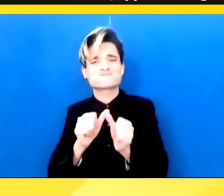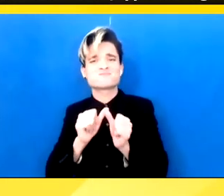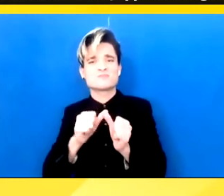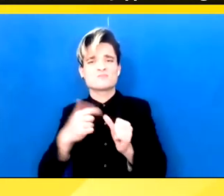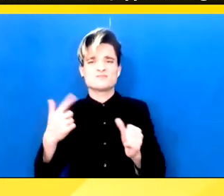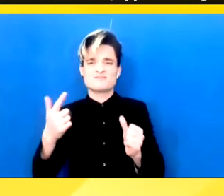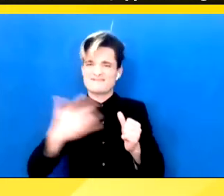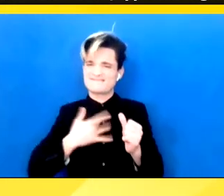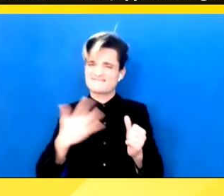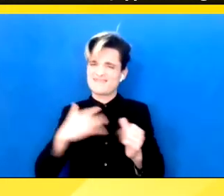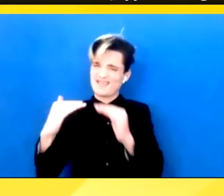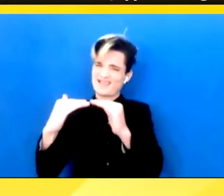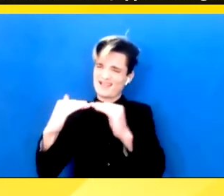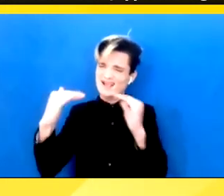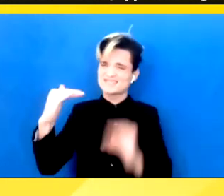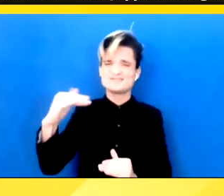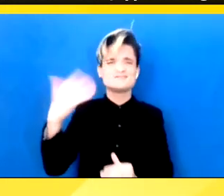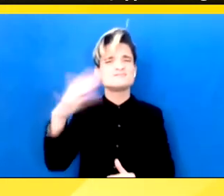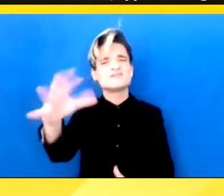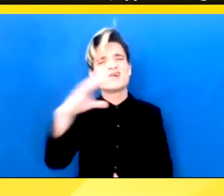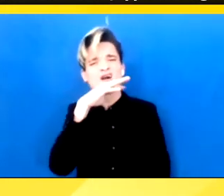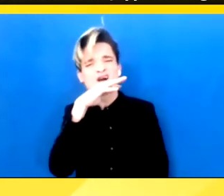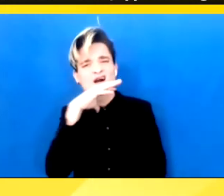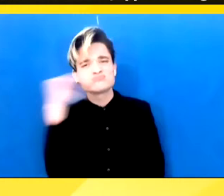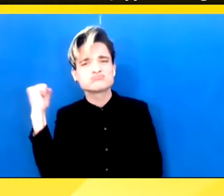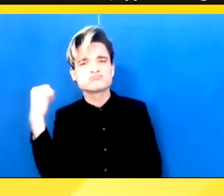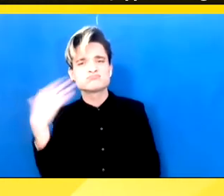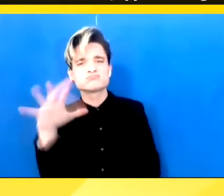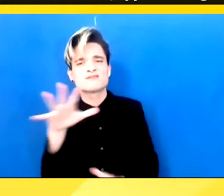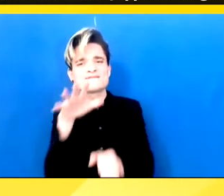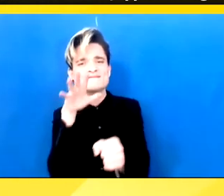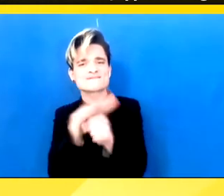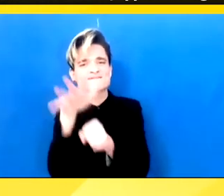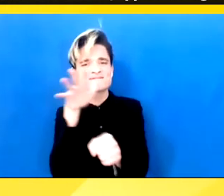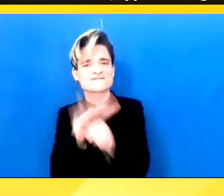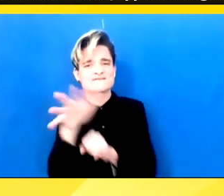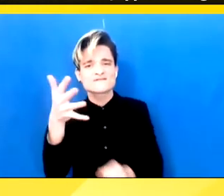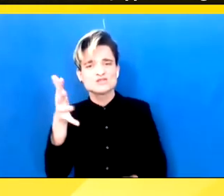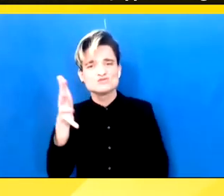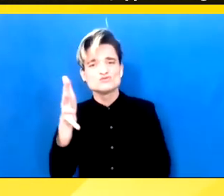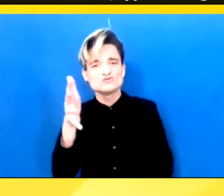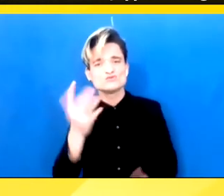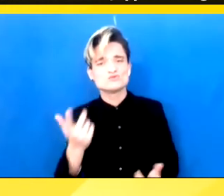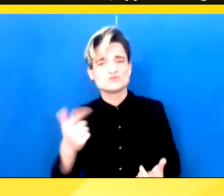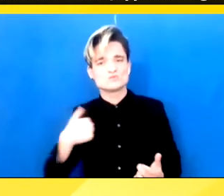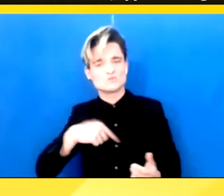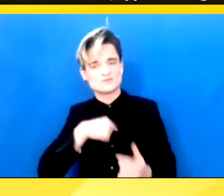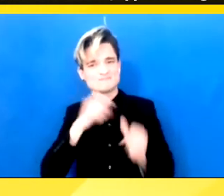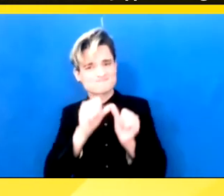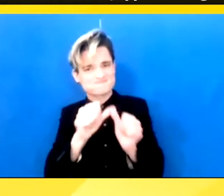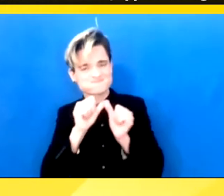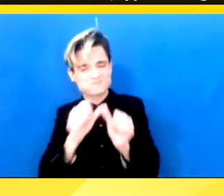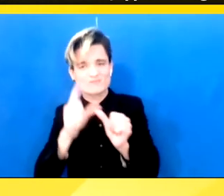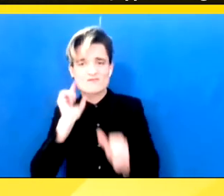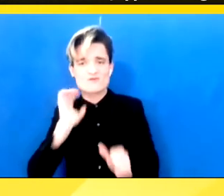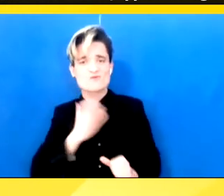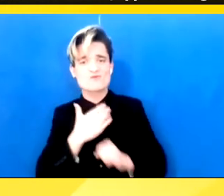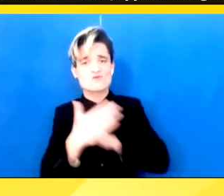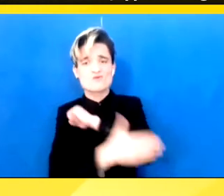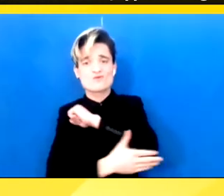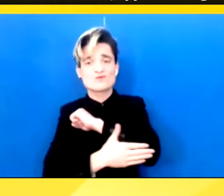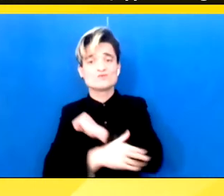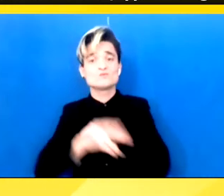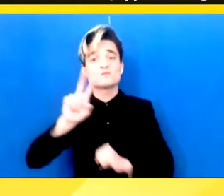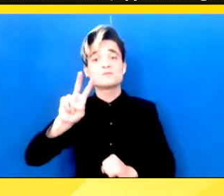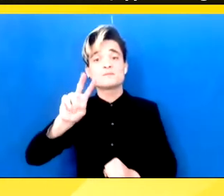the pandemic, and we're joining together to fight for a better life. The 2 million members of SEIU and the millions